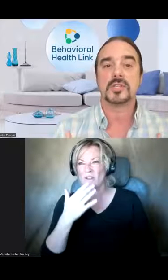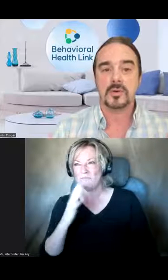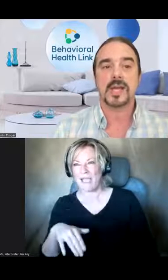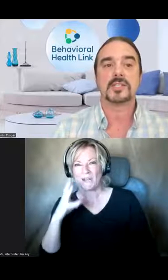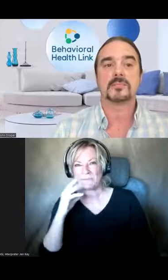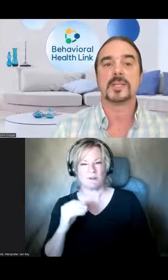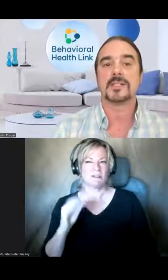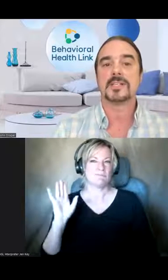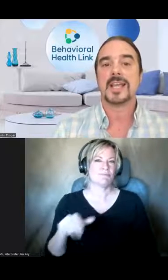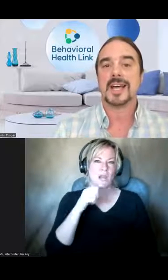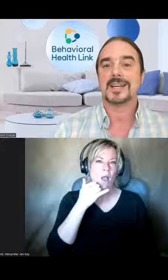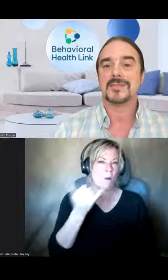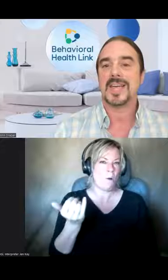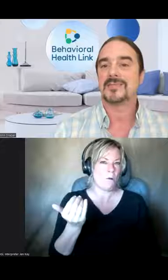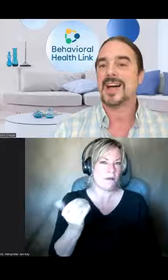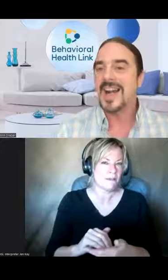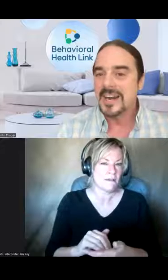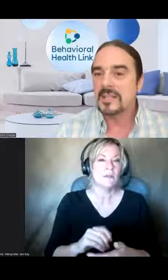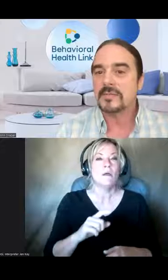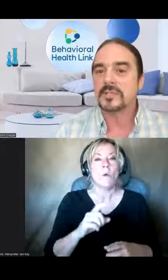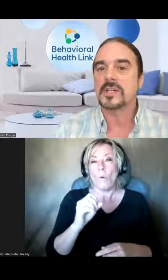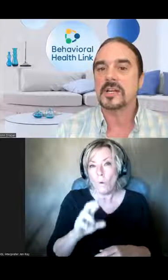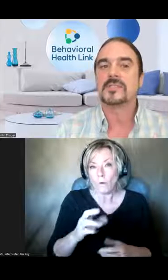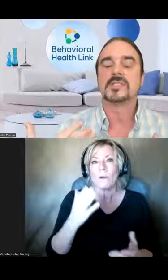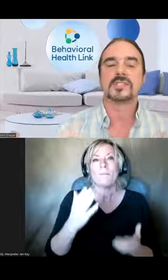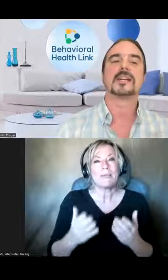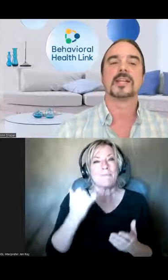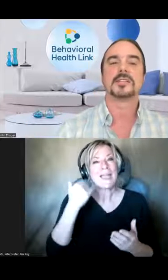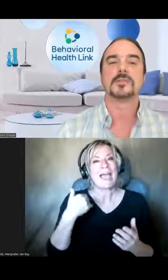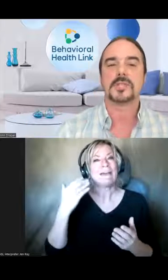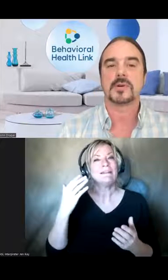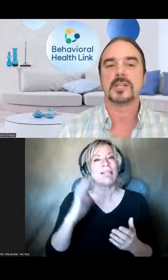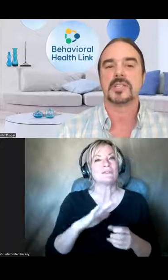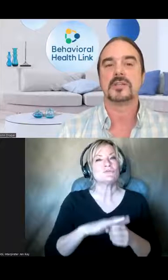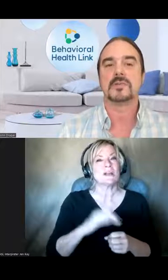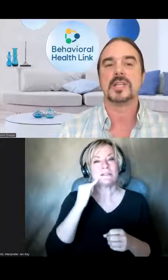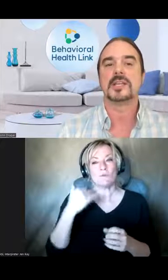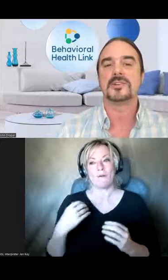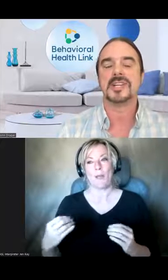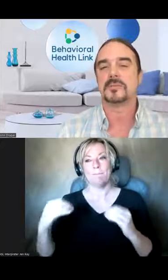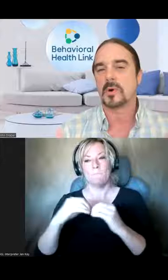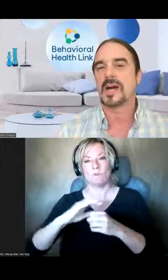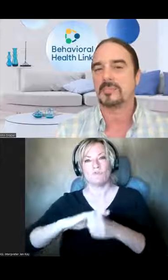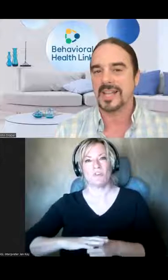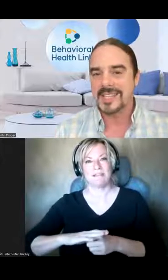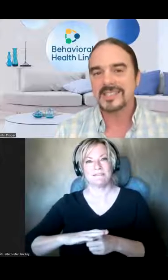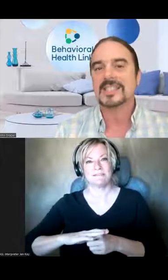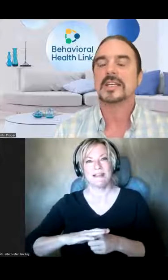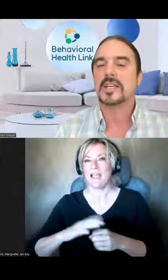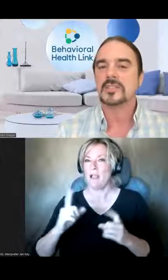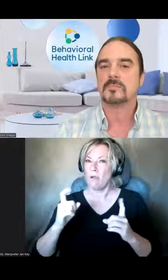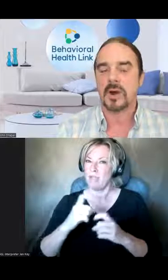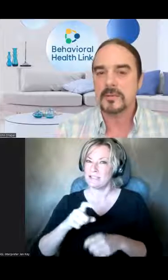much distress, because if you have higher levels of psychological distress and your needs are more